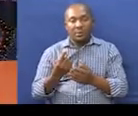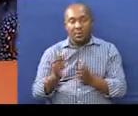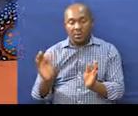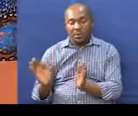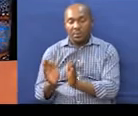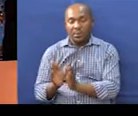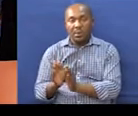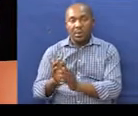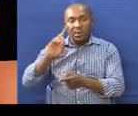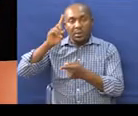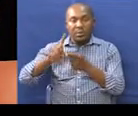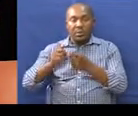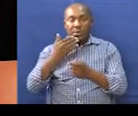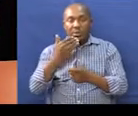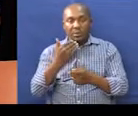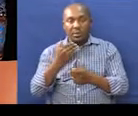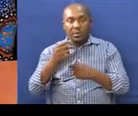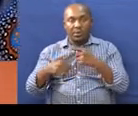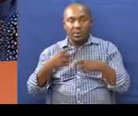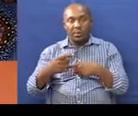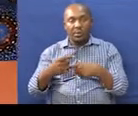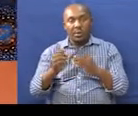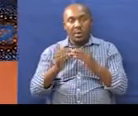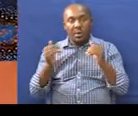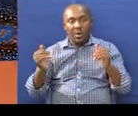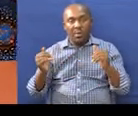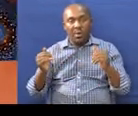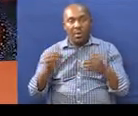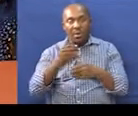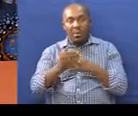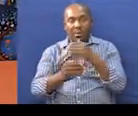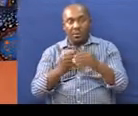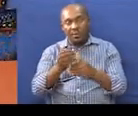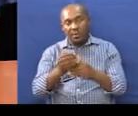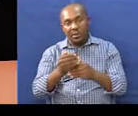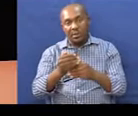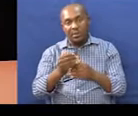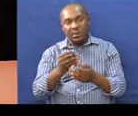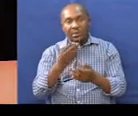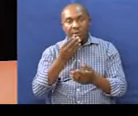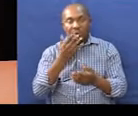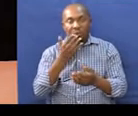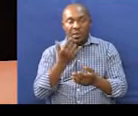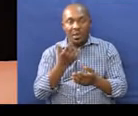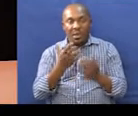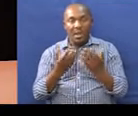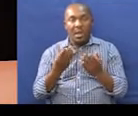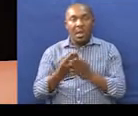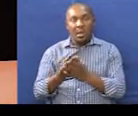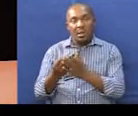will proceed with the normal procedures of testing reducing sugar, and the results will be as follows.